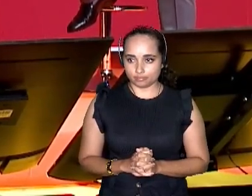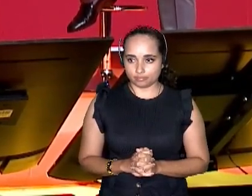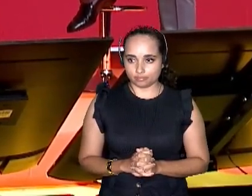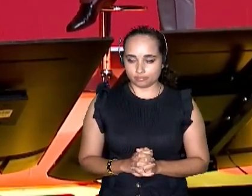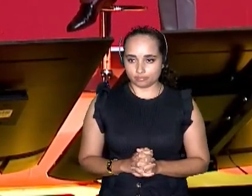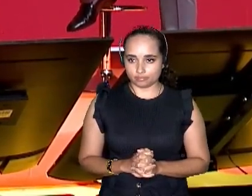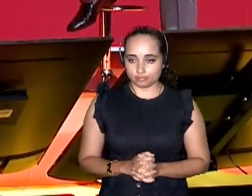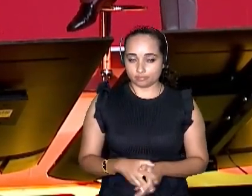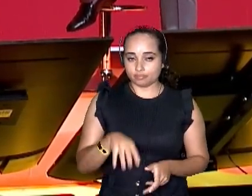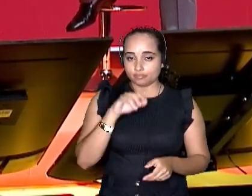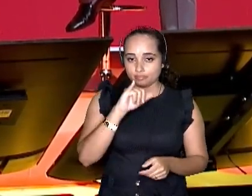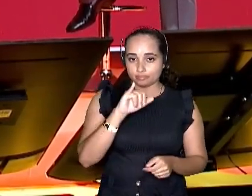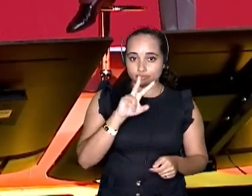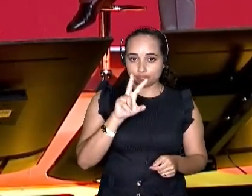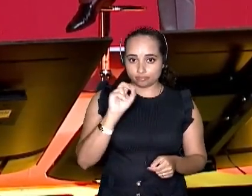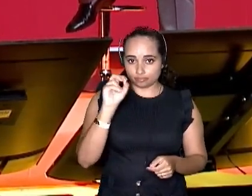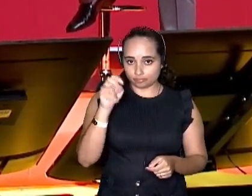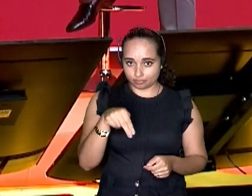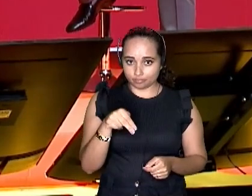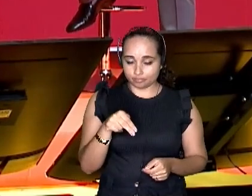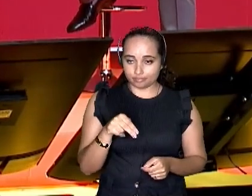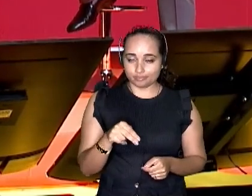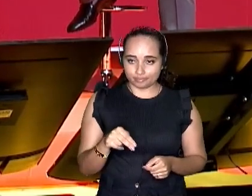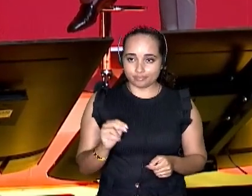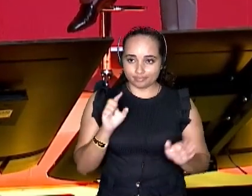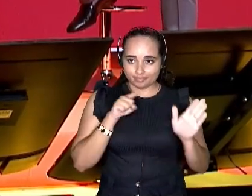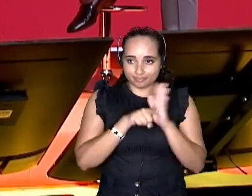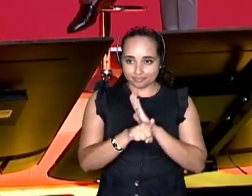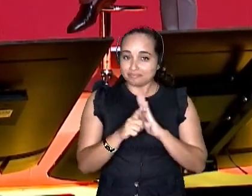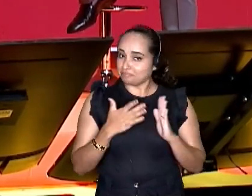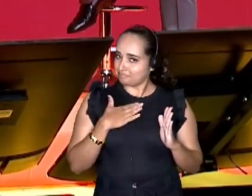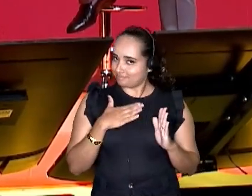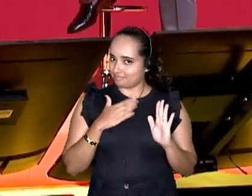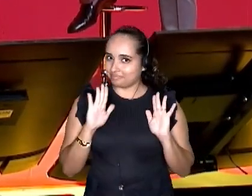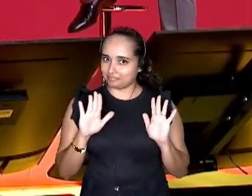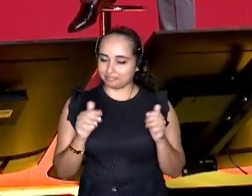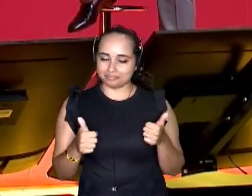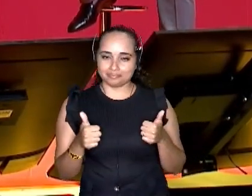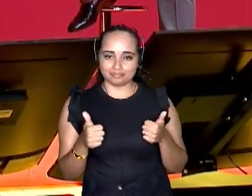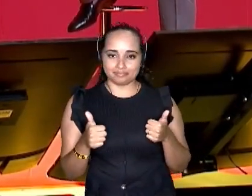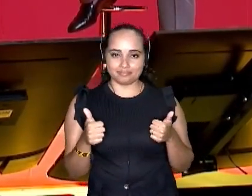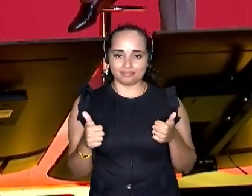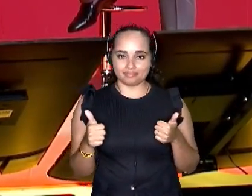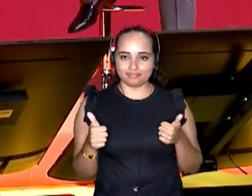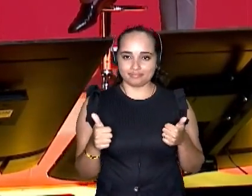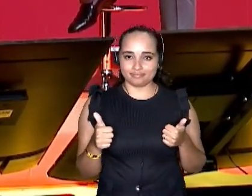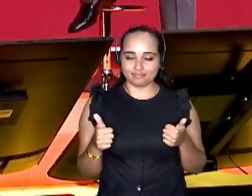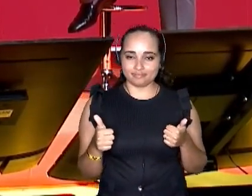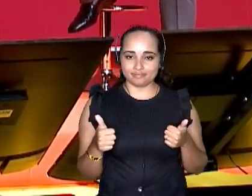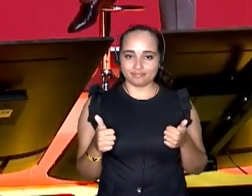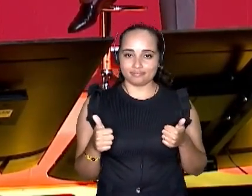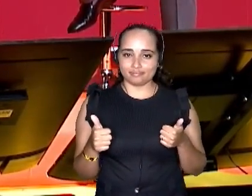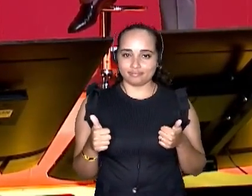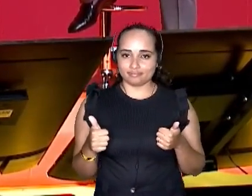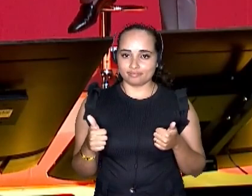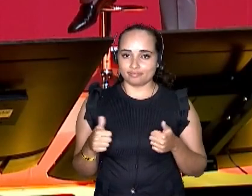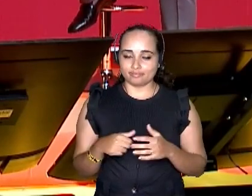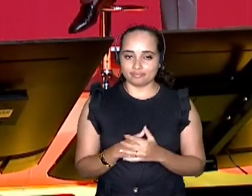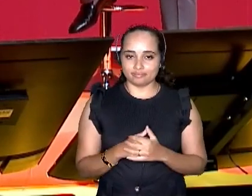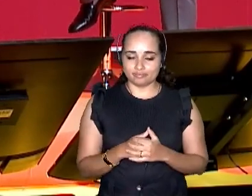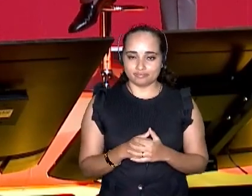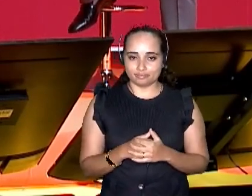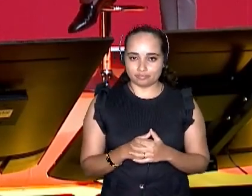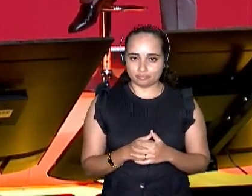given all your background, this is mine. This is not in the question. But given all your